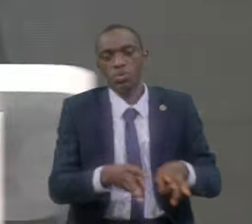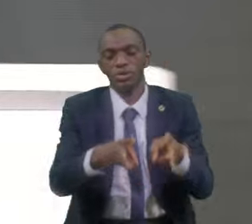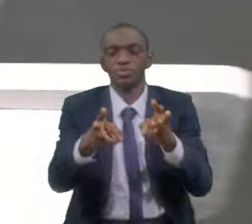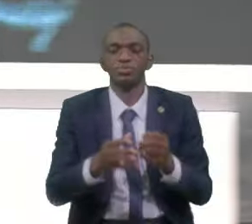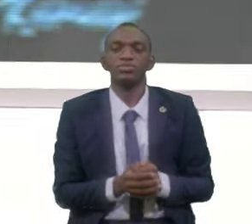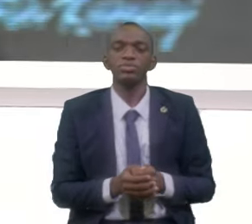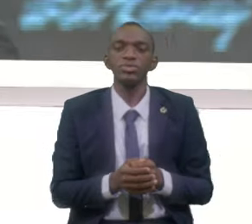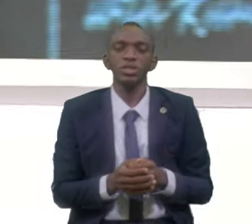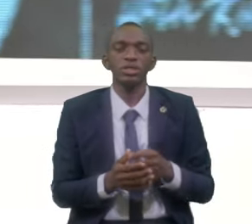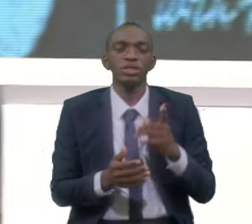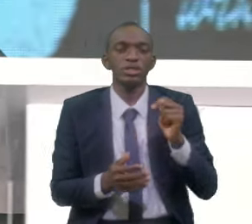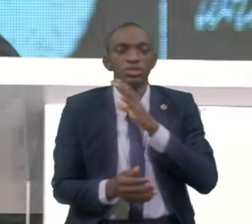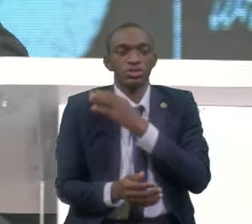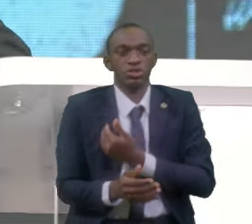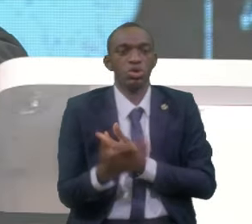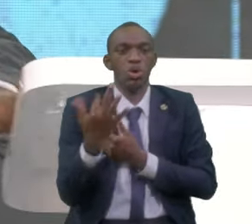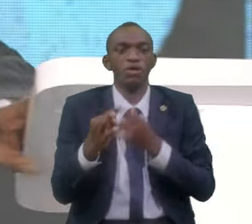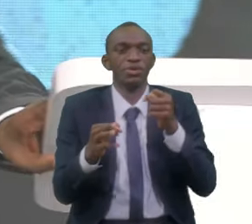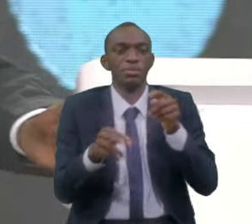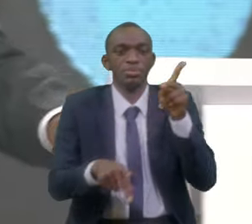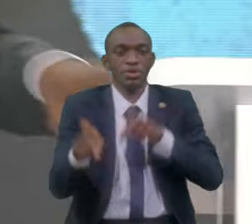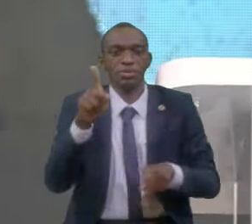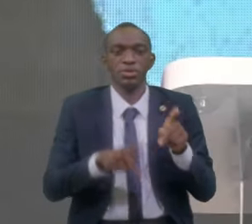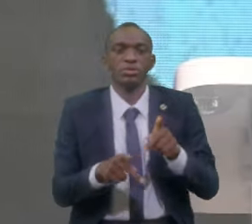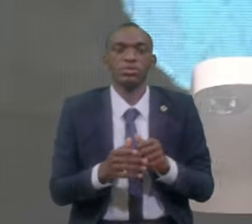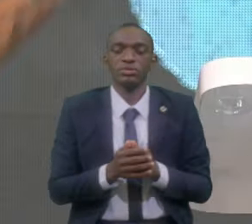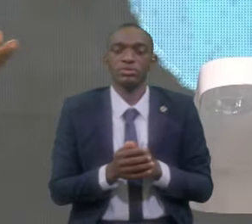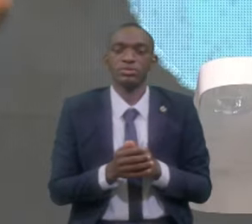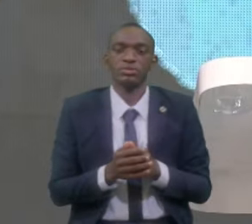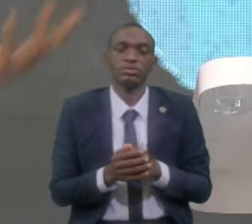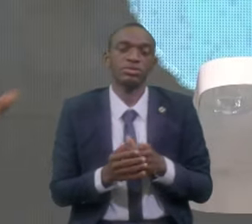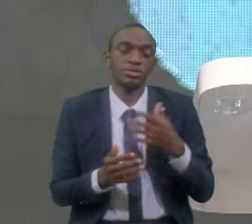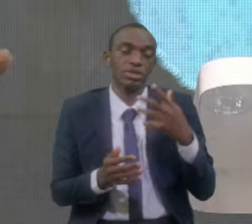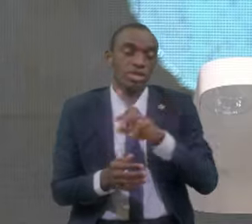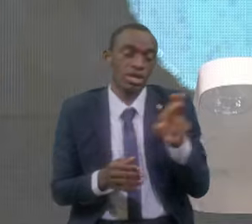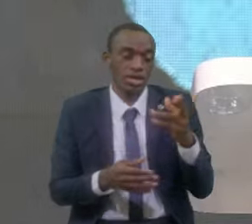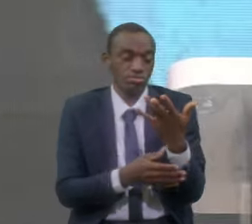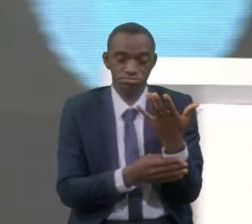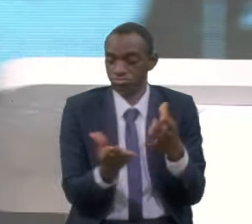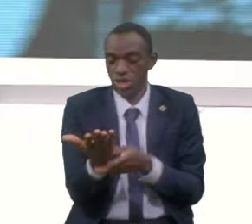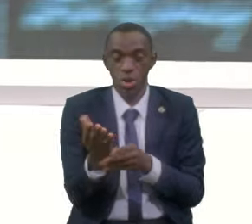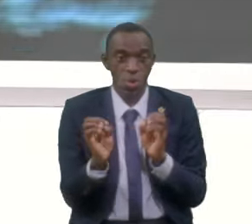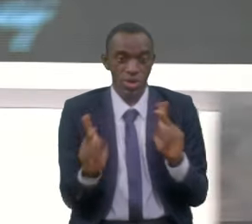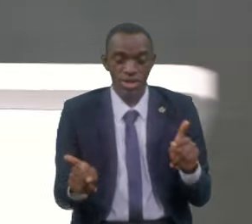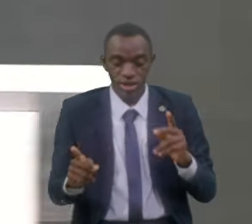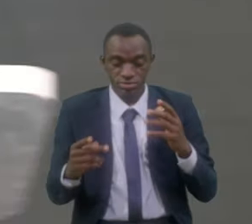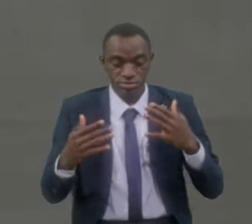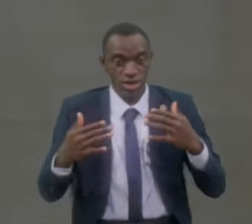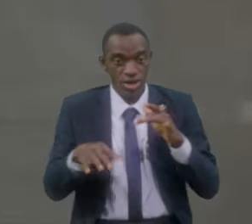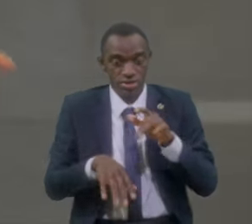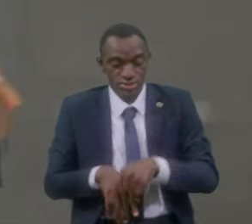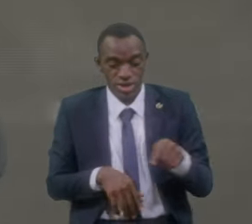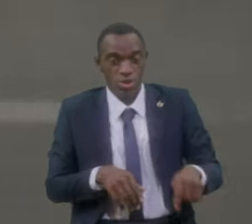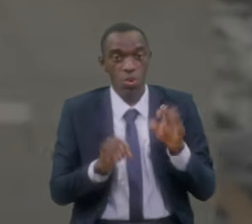soul of the people, their legs were all right, their hands were all right, their eyesight was all right, but